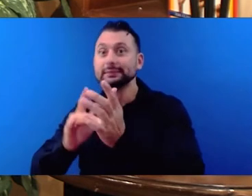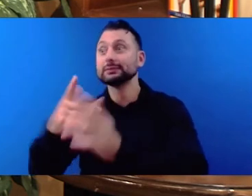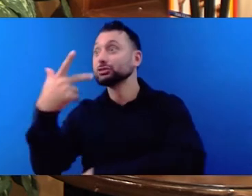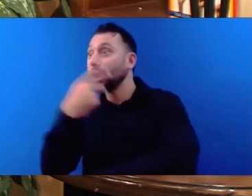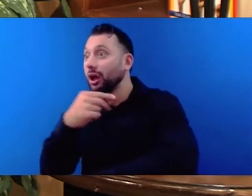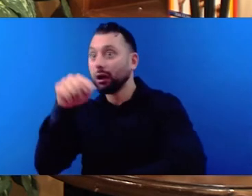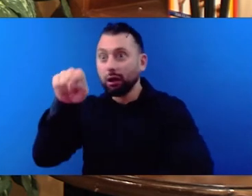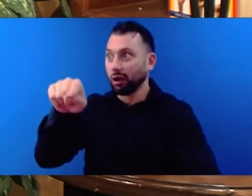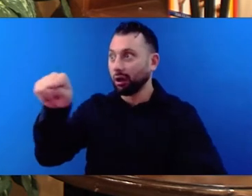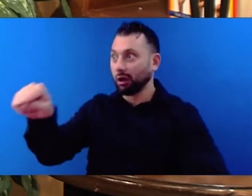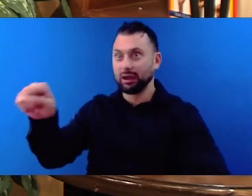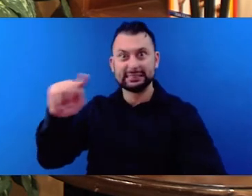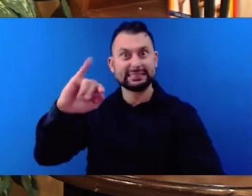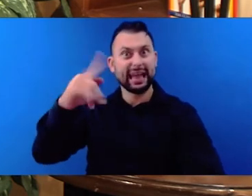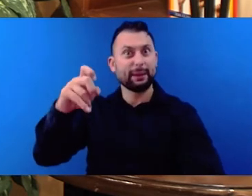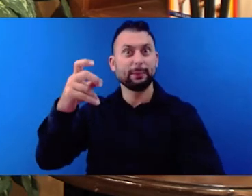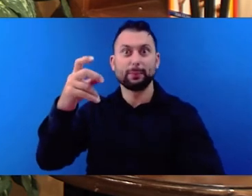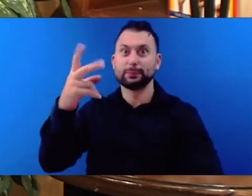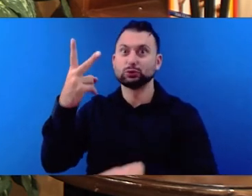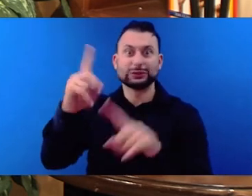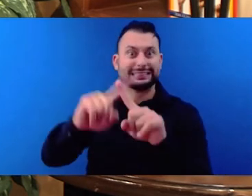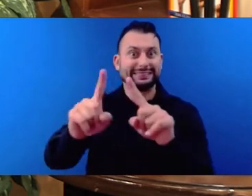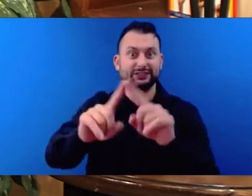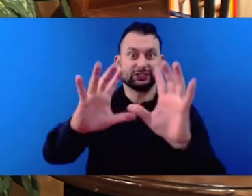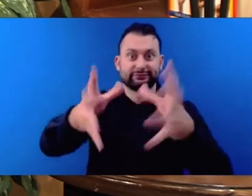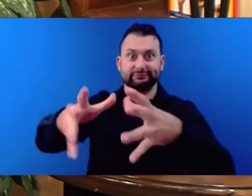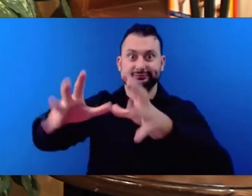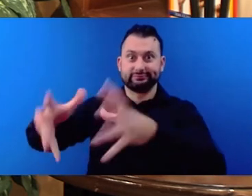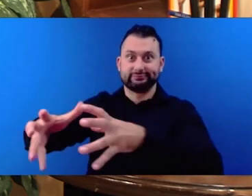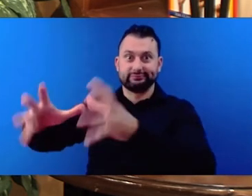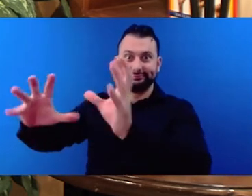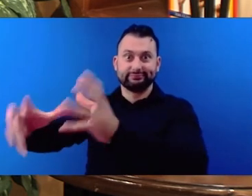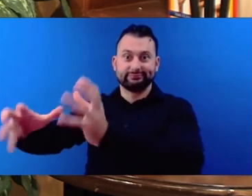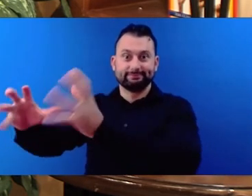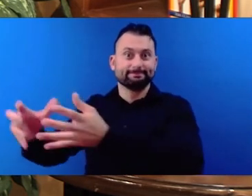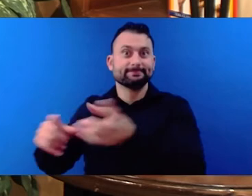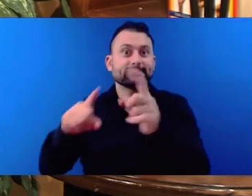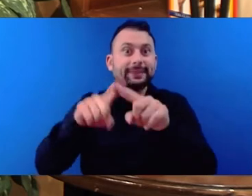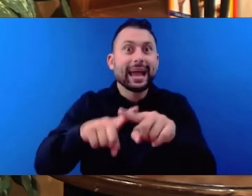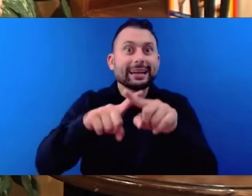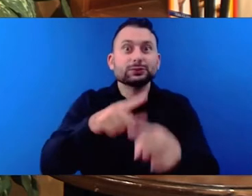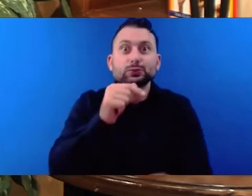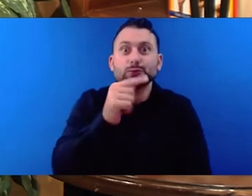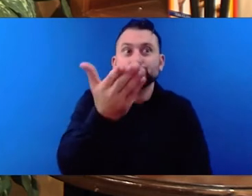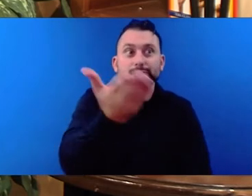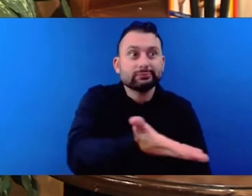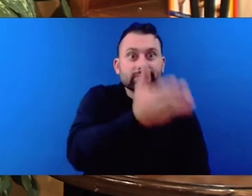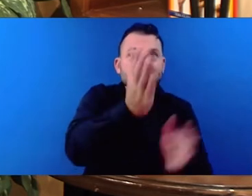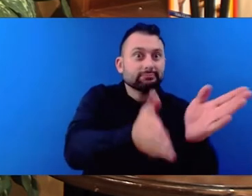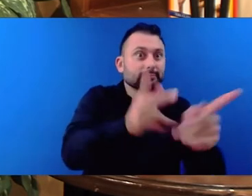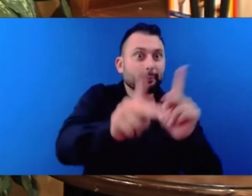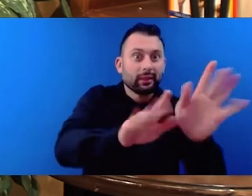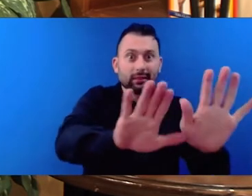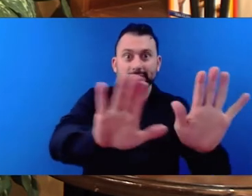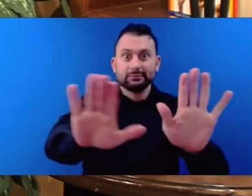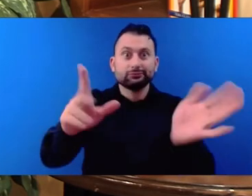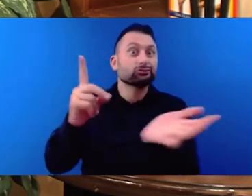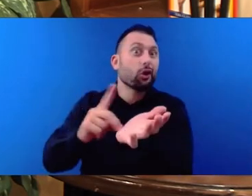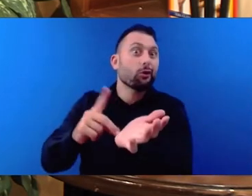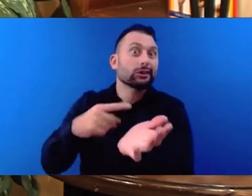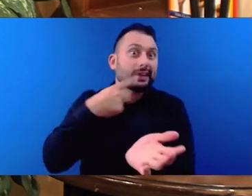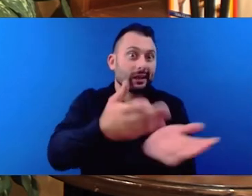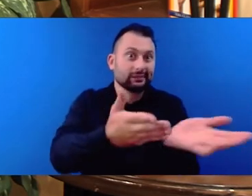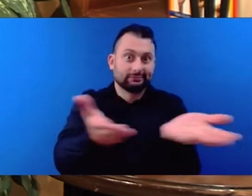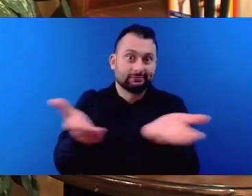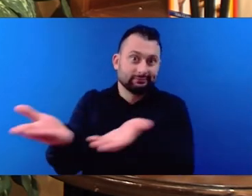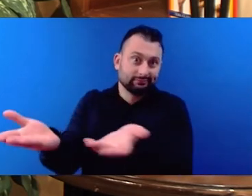are not insulin, and then we have insulin. So we'll kind of work up that cascade and see what we can do to help